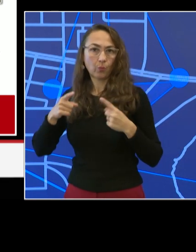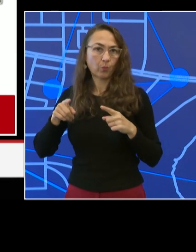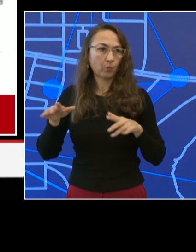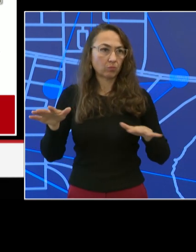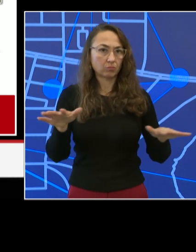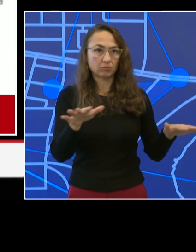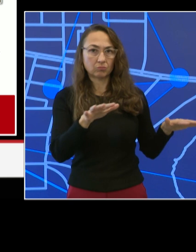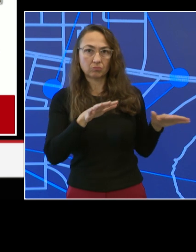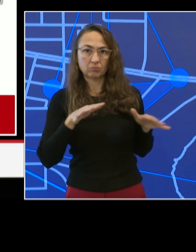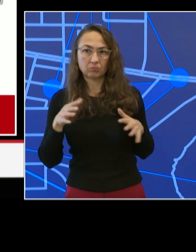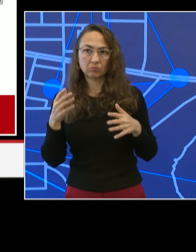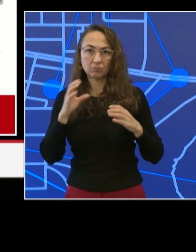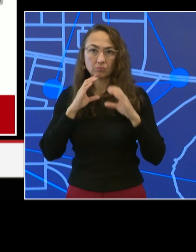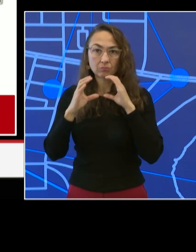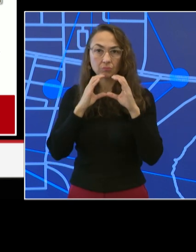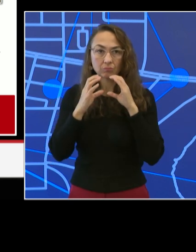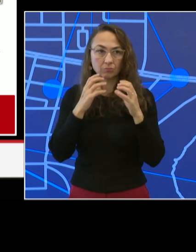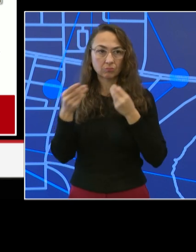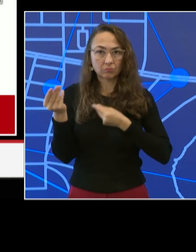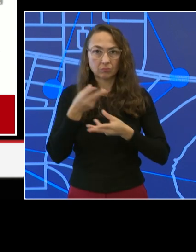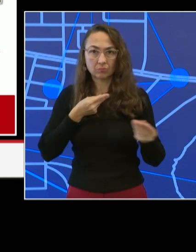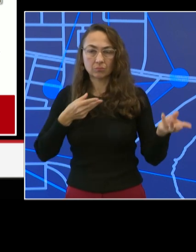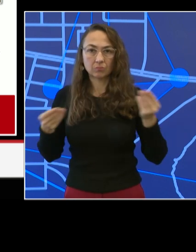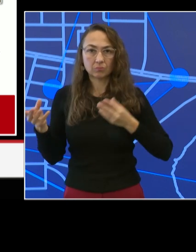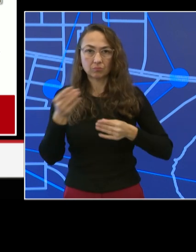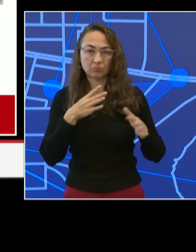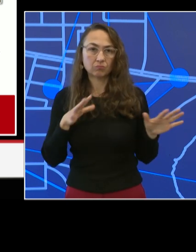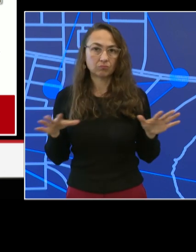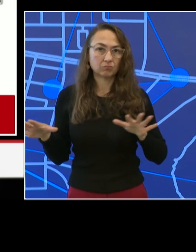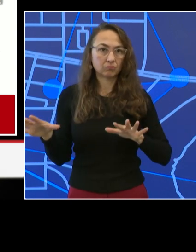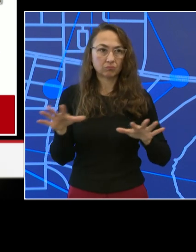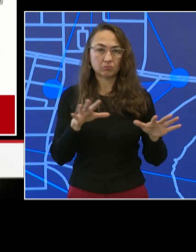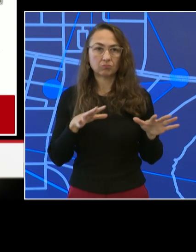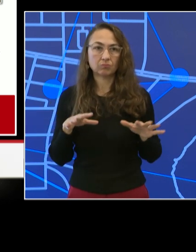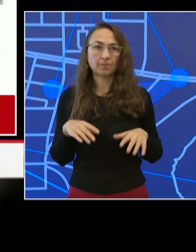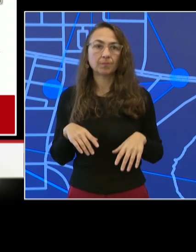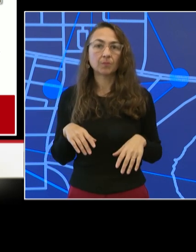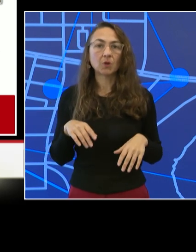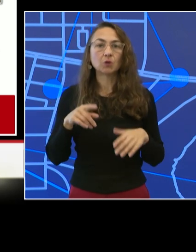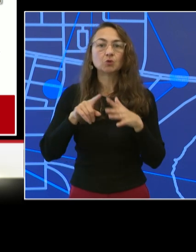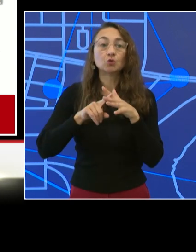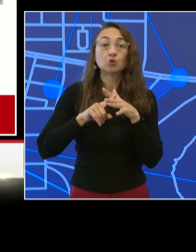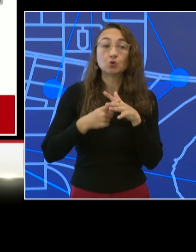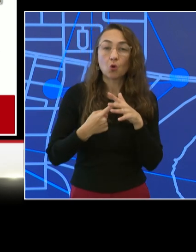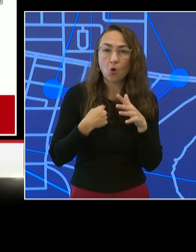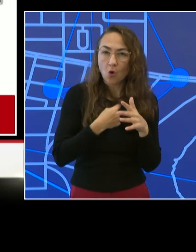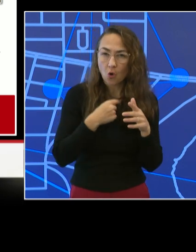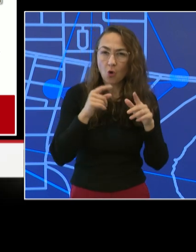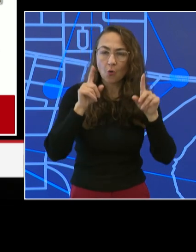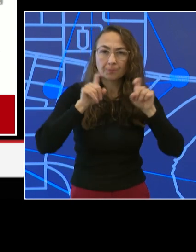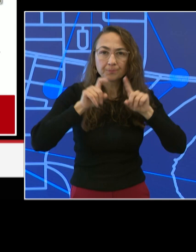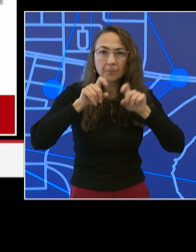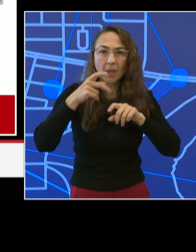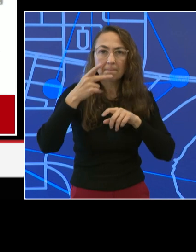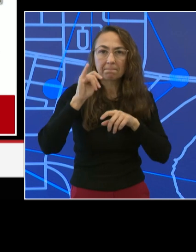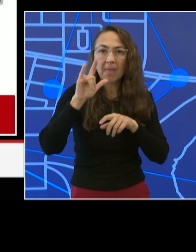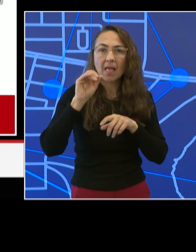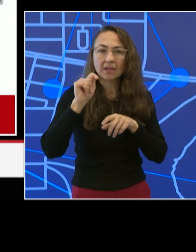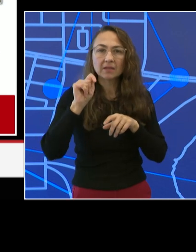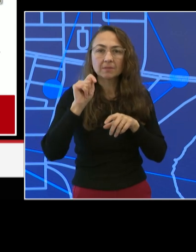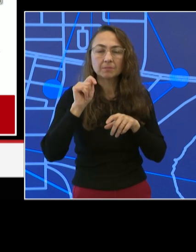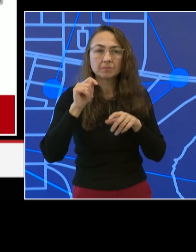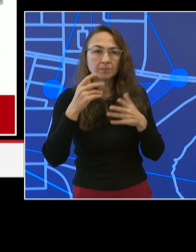has expanded nearly double this year. In our bids and corridors, I think we have 12 this fiscal year that are helping us to